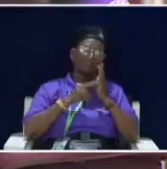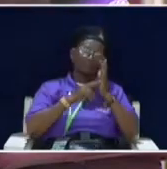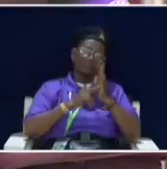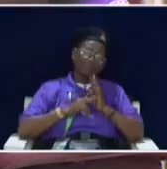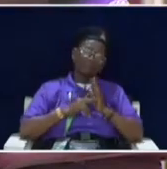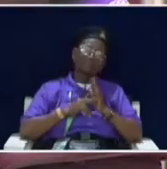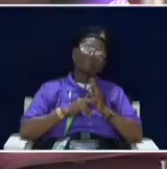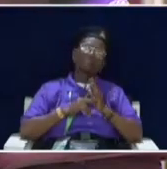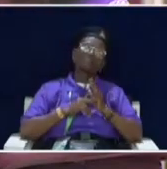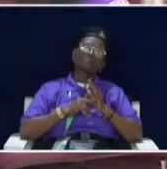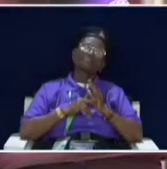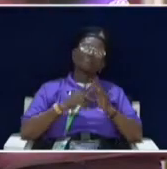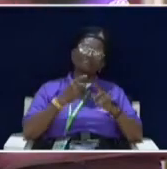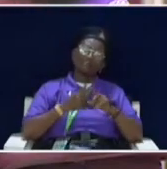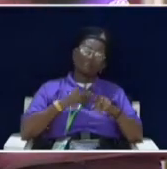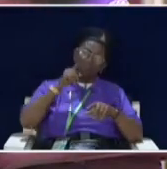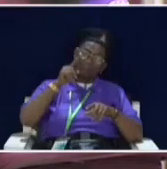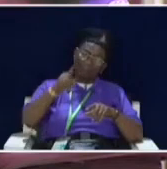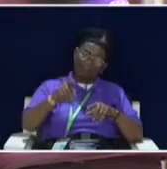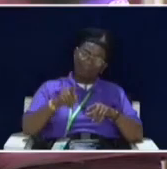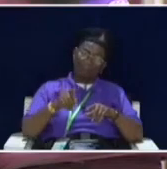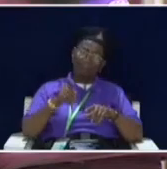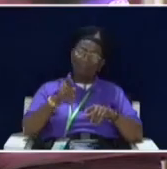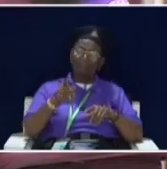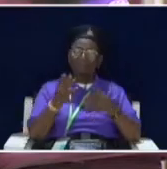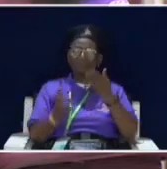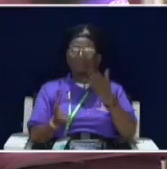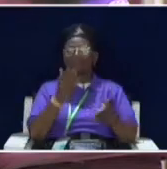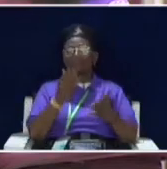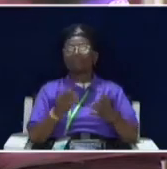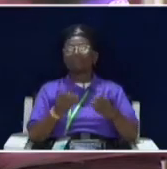want to add your next prayer point.